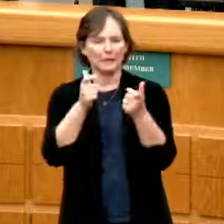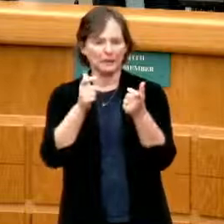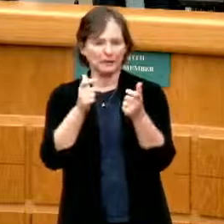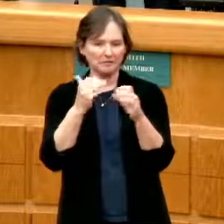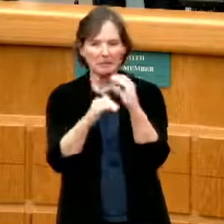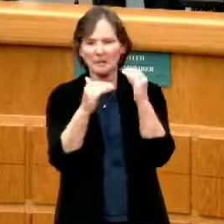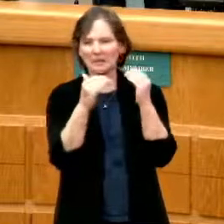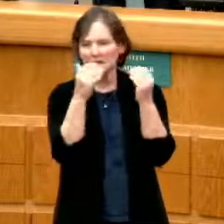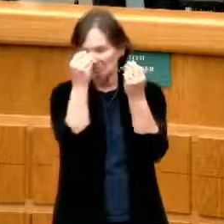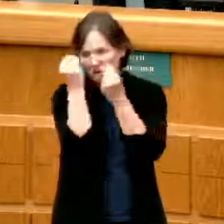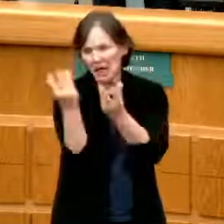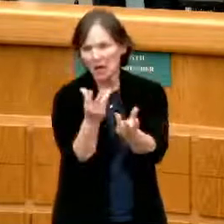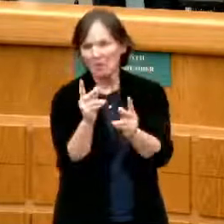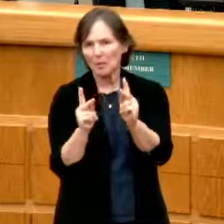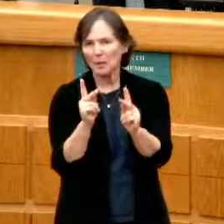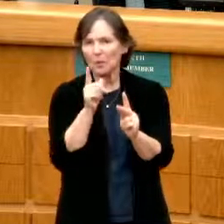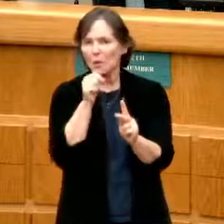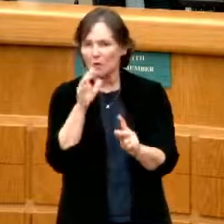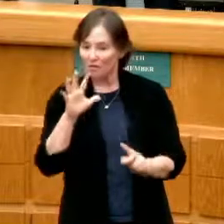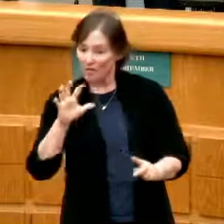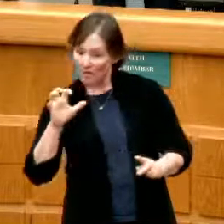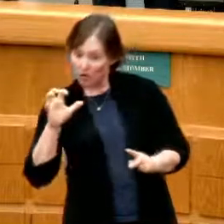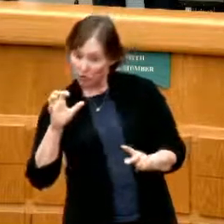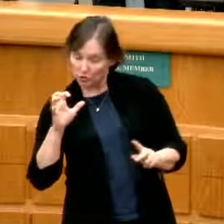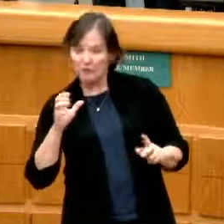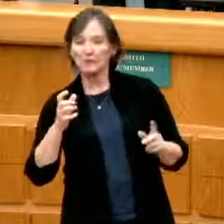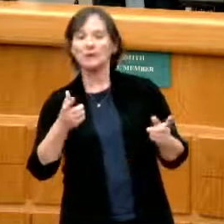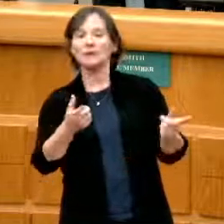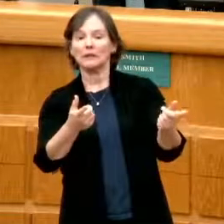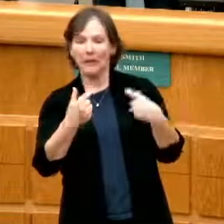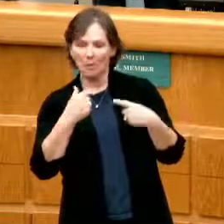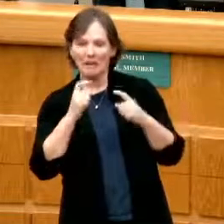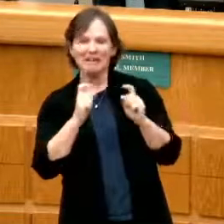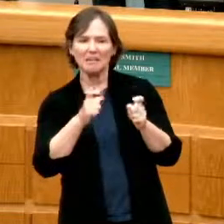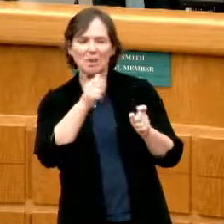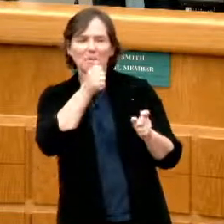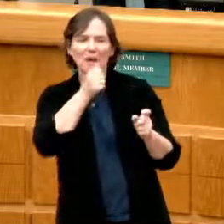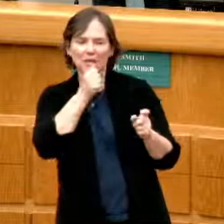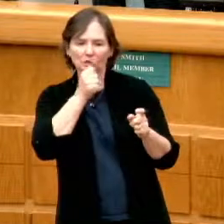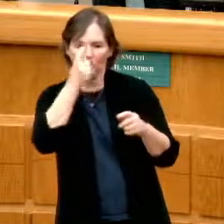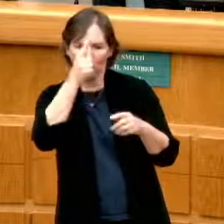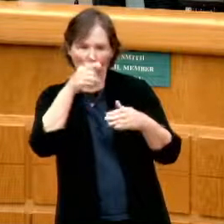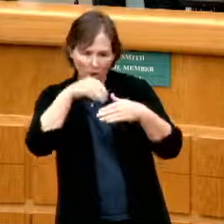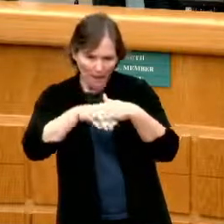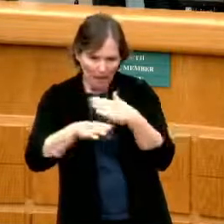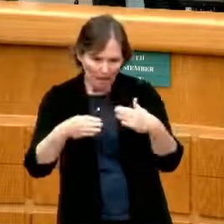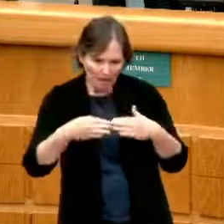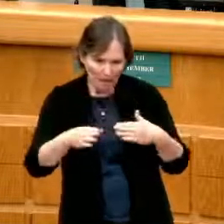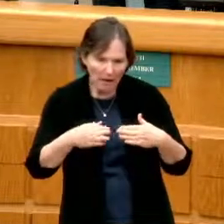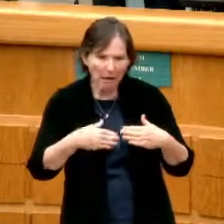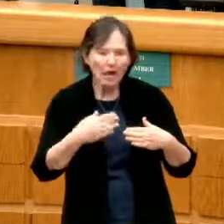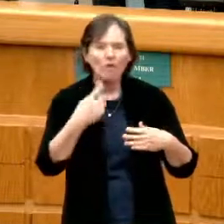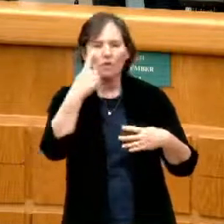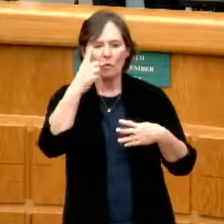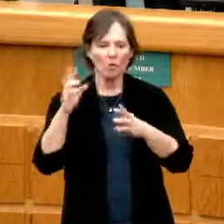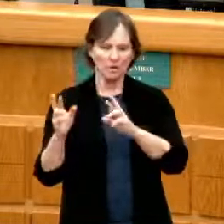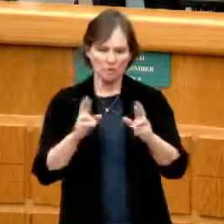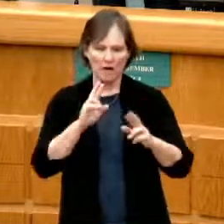So come, we give them their password so they can get into the gate, and then we get them all vaccinated. Thank you.